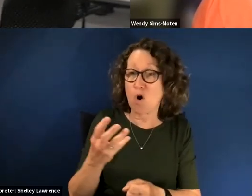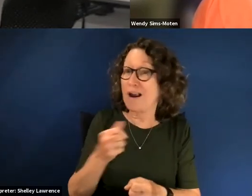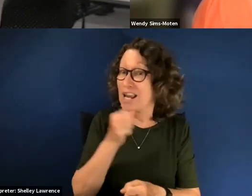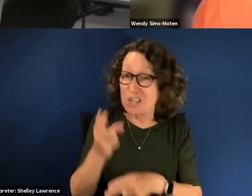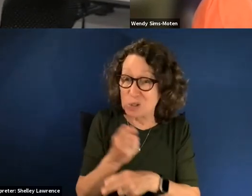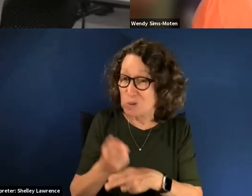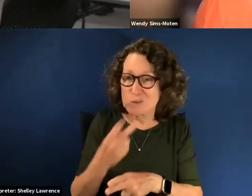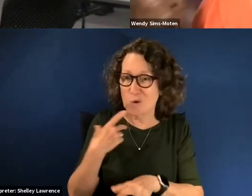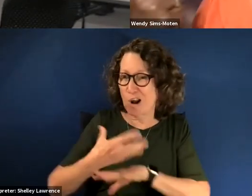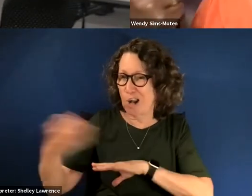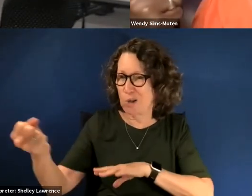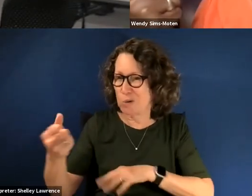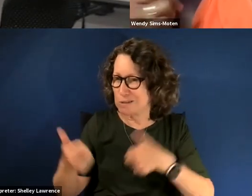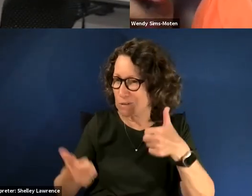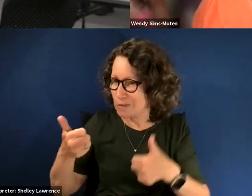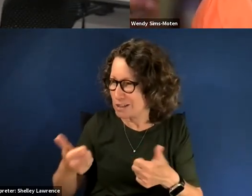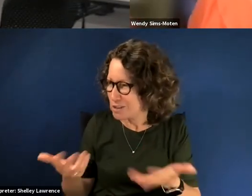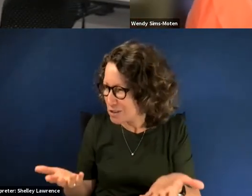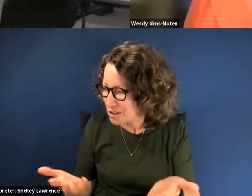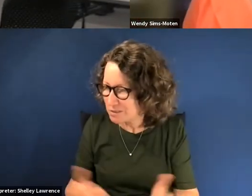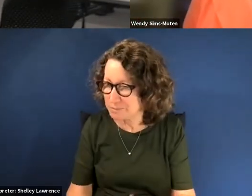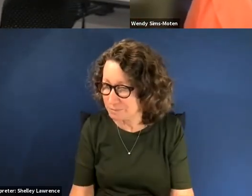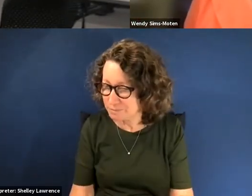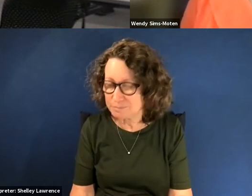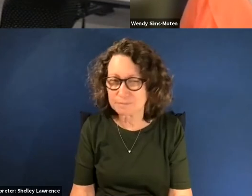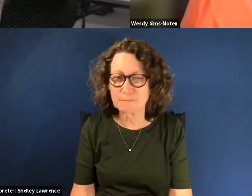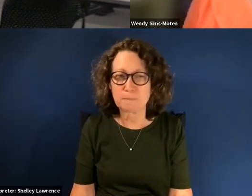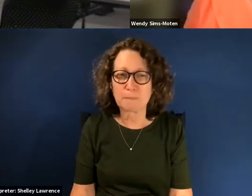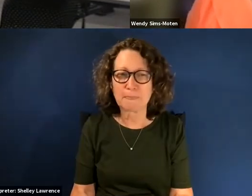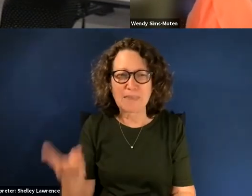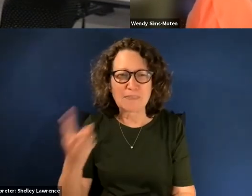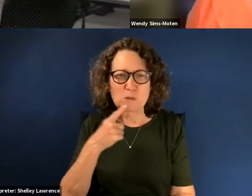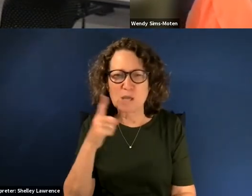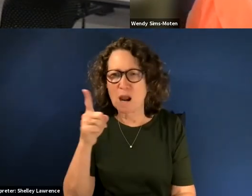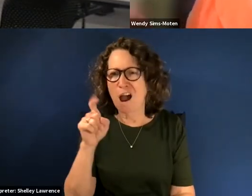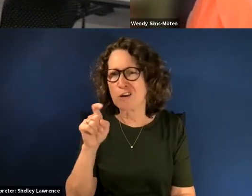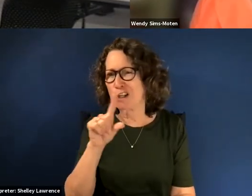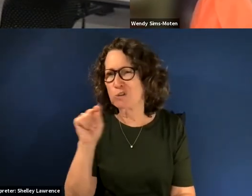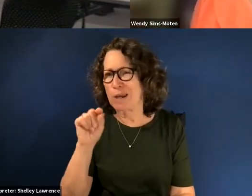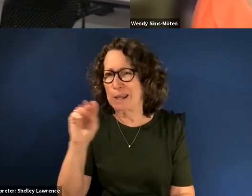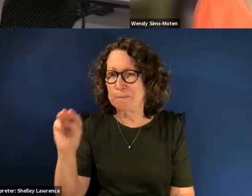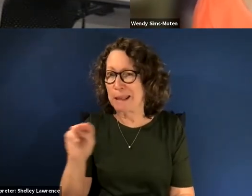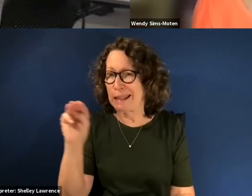Are we able to hold on to it even though it's one-time money? But I think you said there was 120 million.